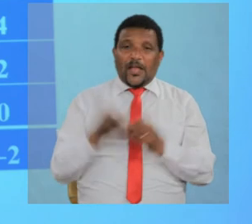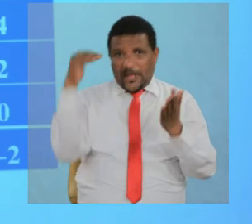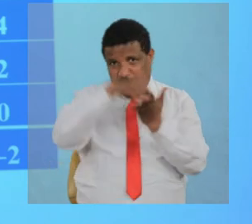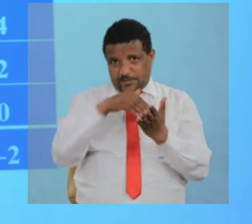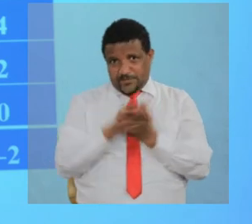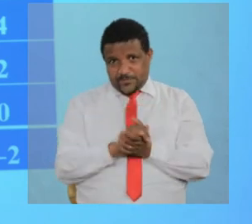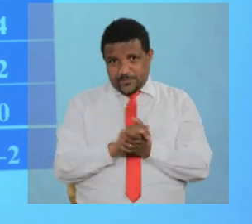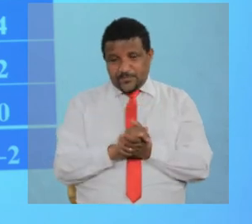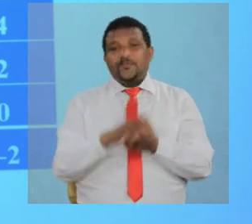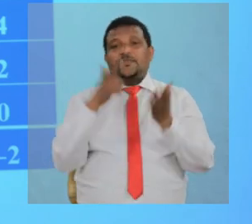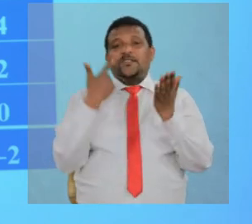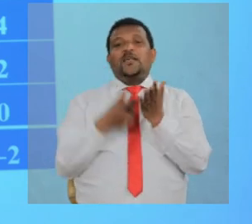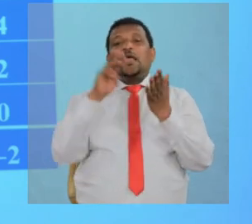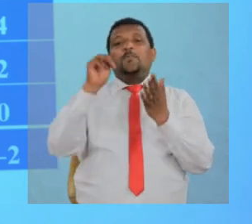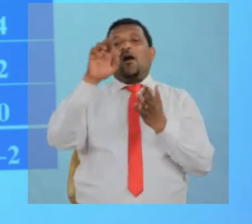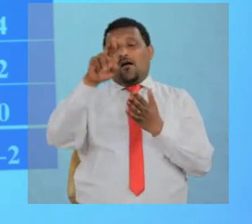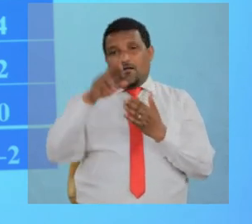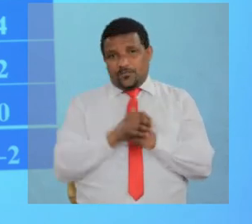Again, here the MR,